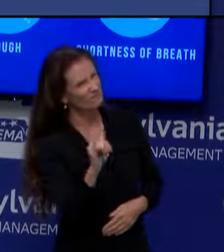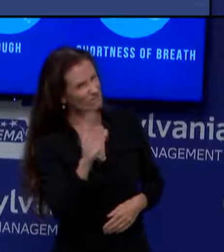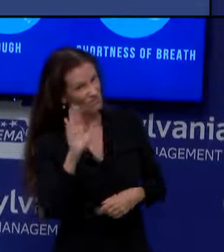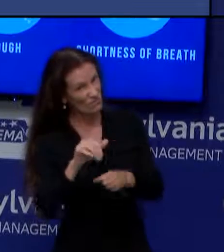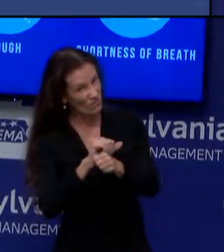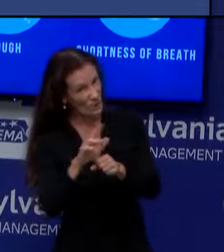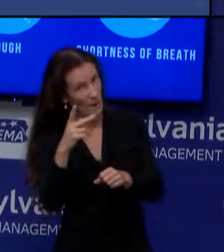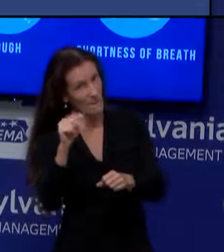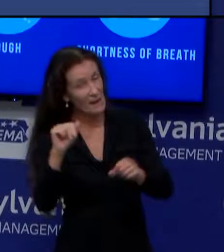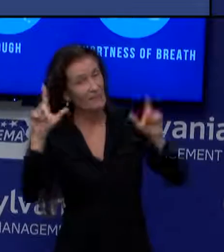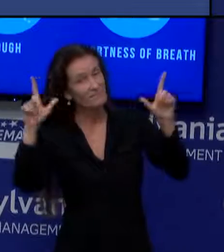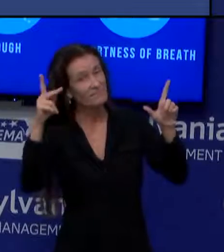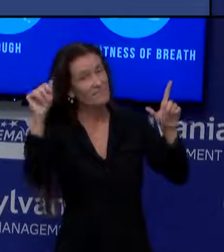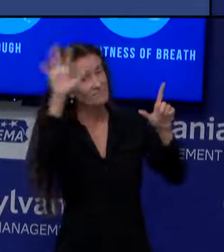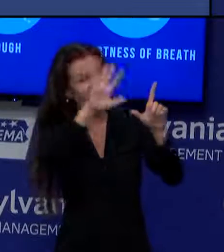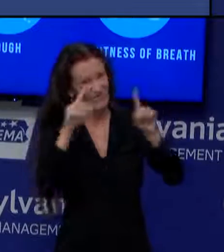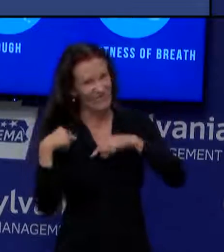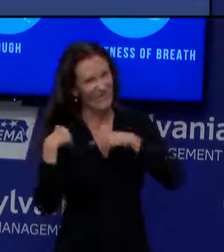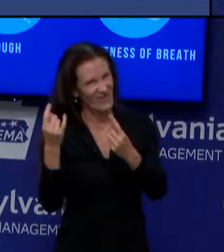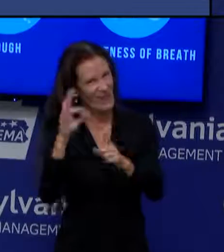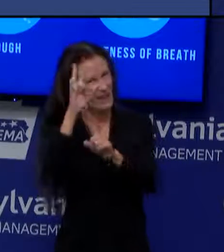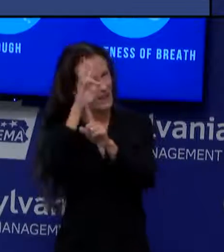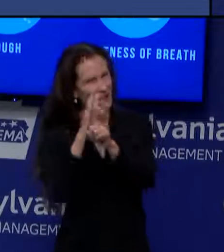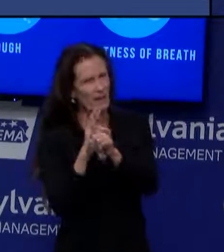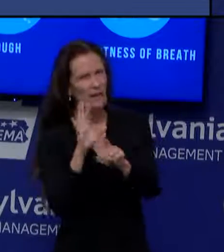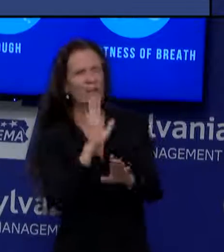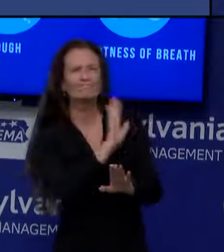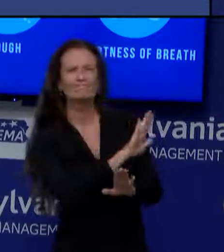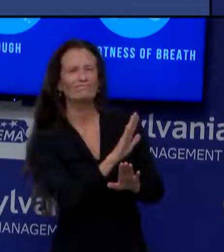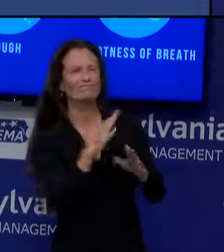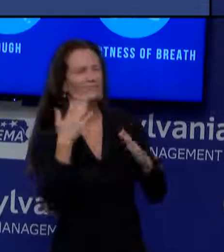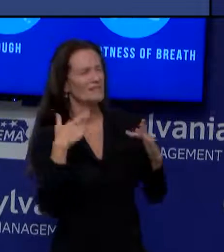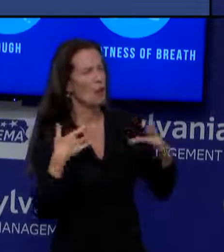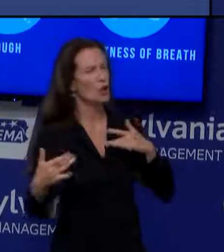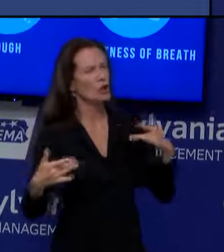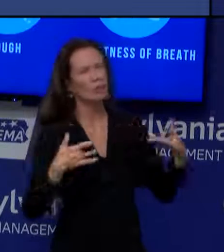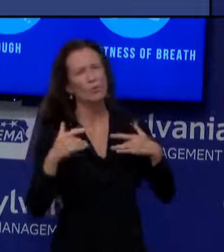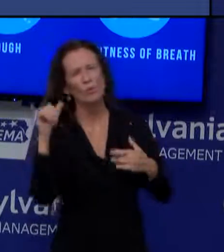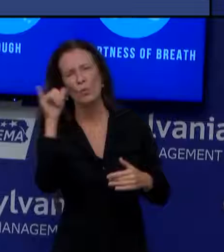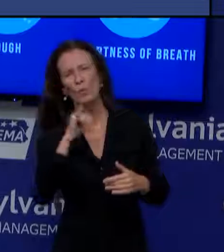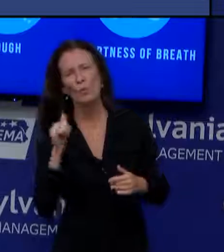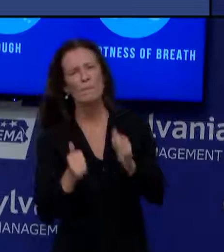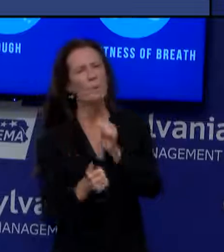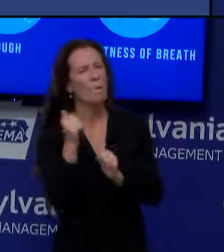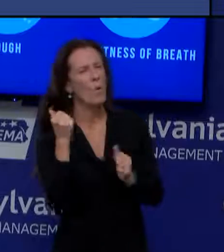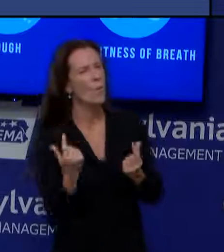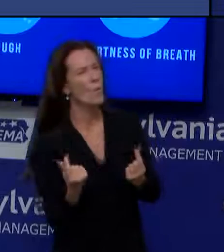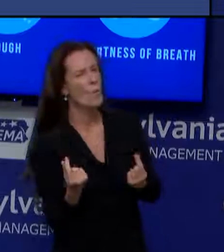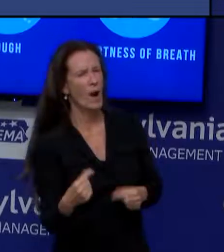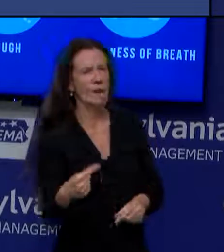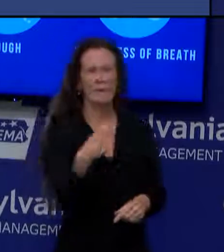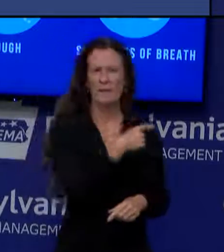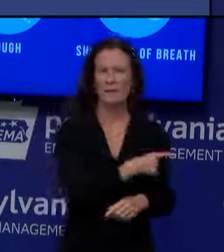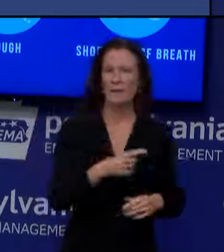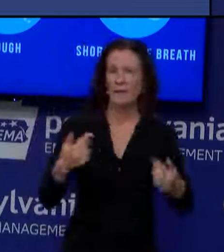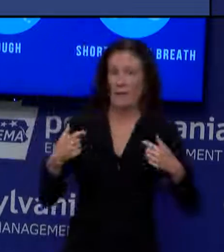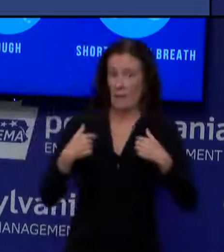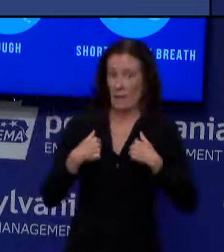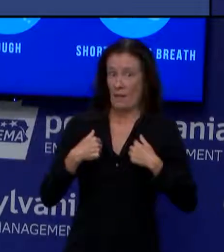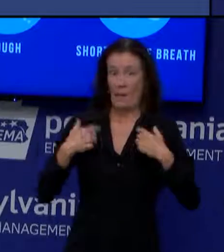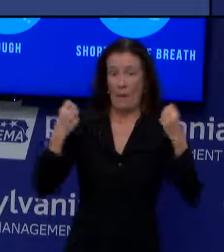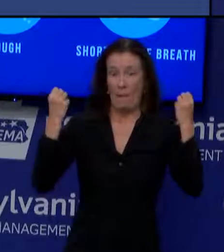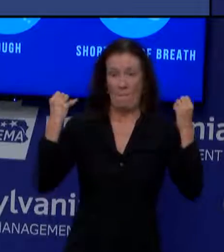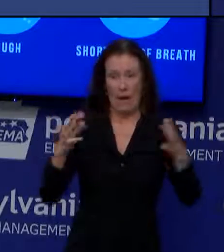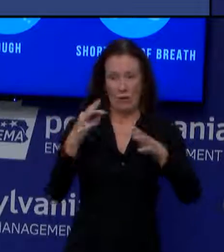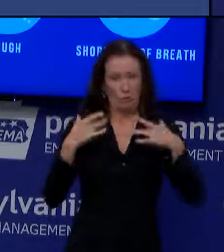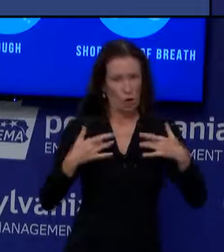regarding the virus right now? Well, I have many concerns about the virus now. I have concerns about a